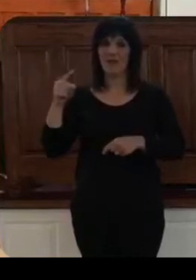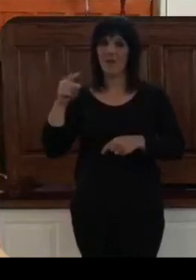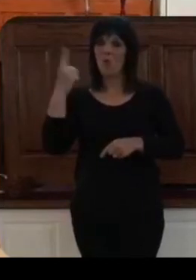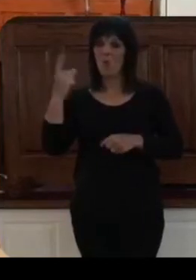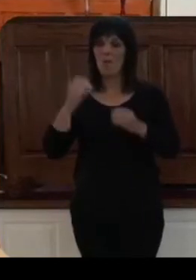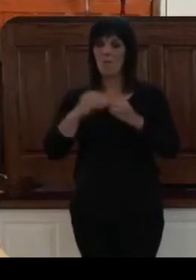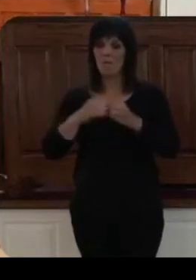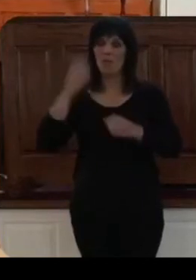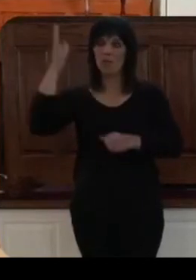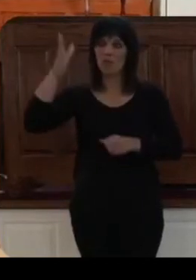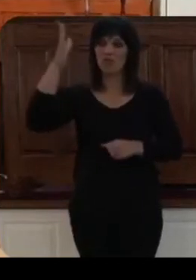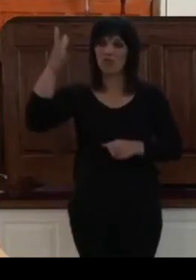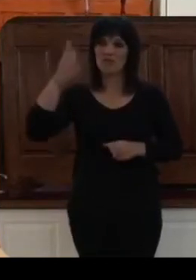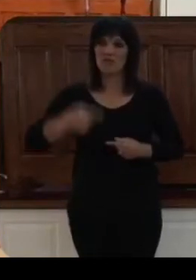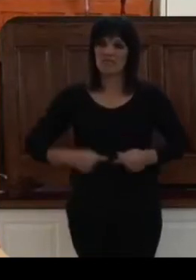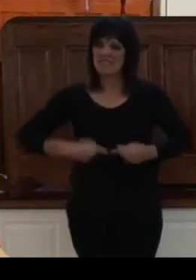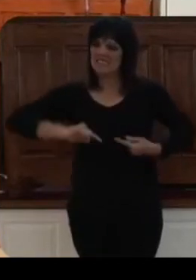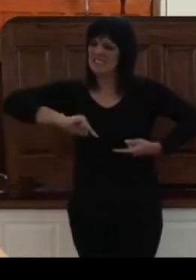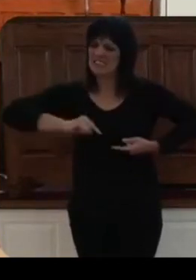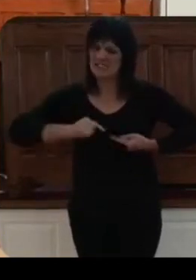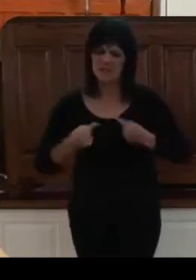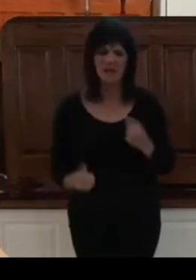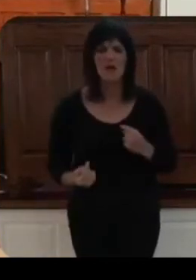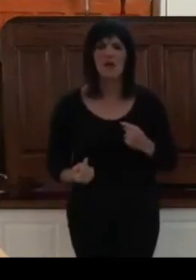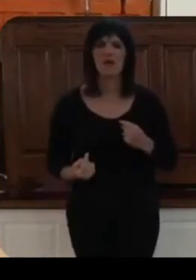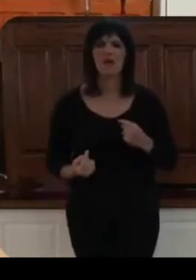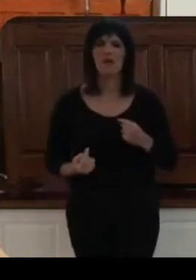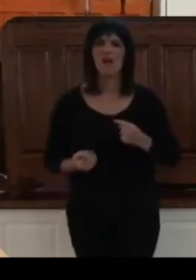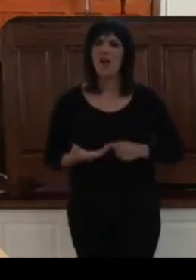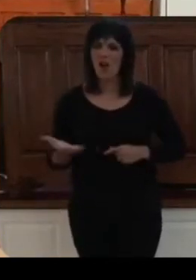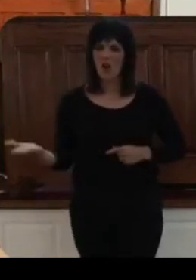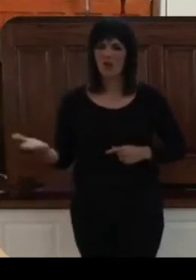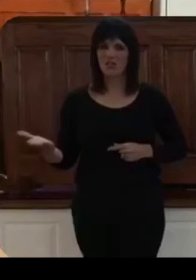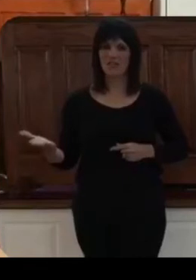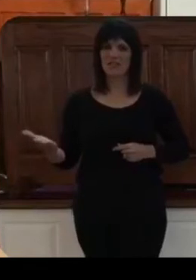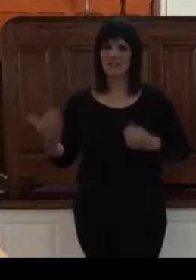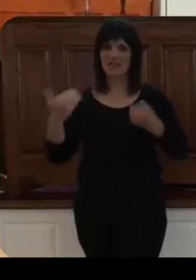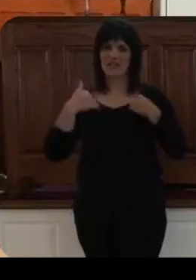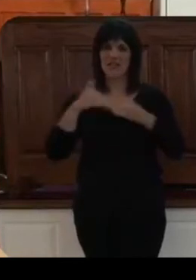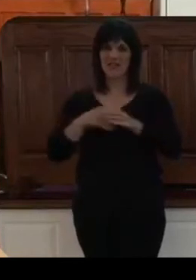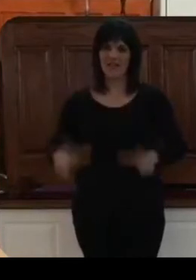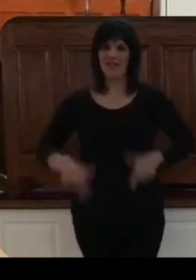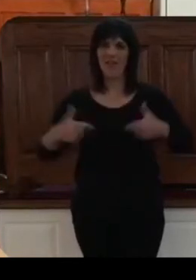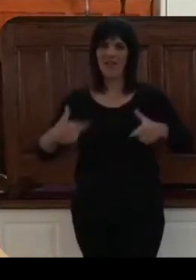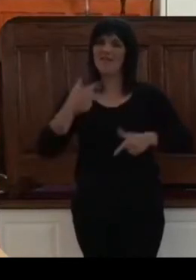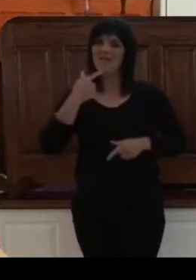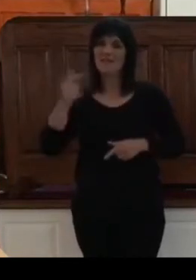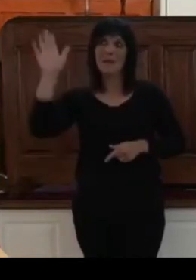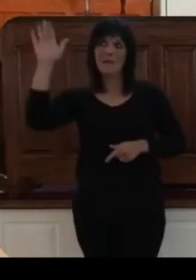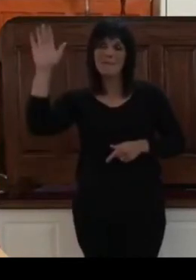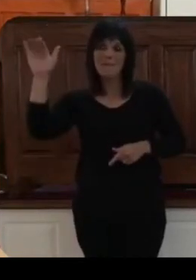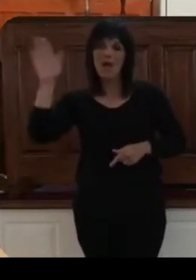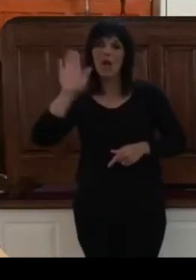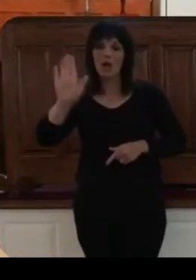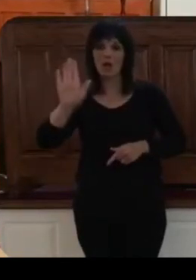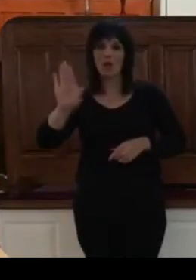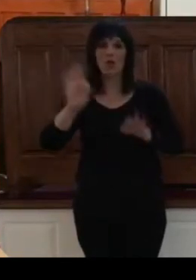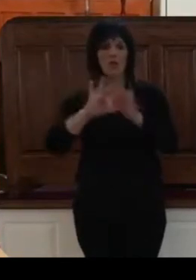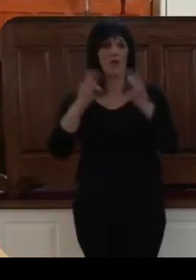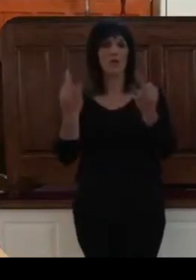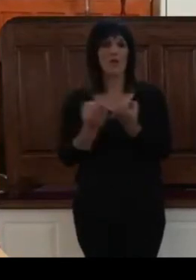things that you'll ever experience in life, is to say goodbye to your family when you know it's going to be maybe a